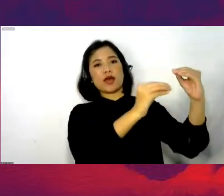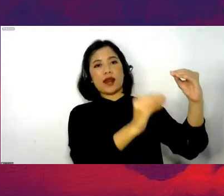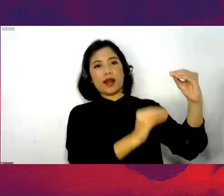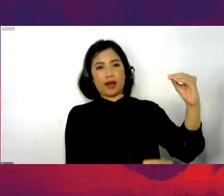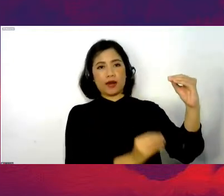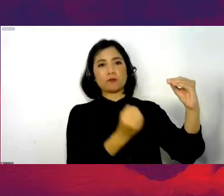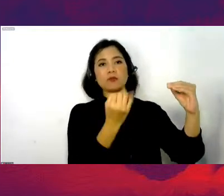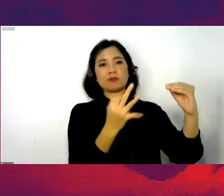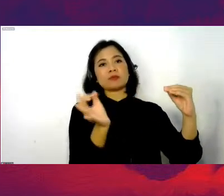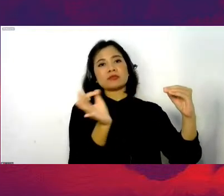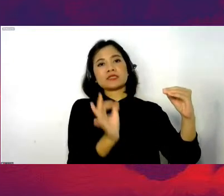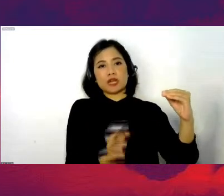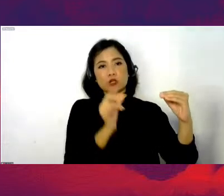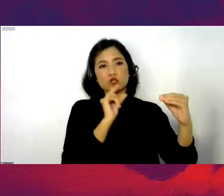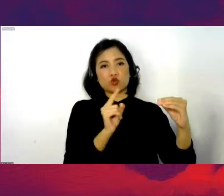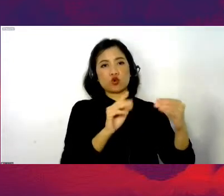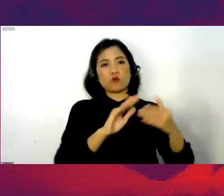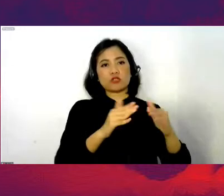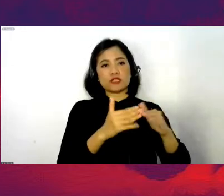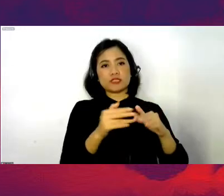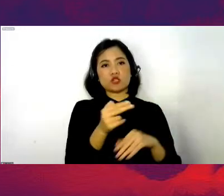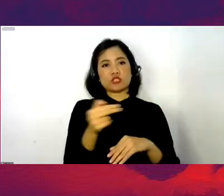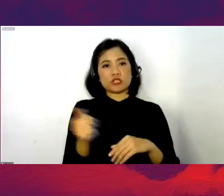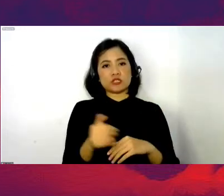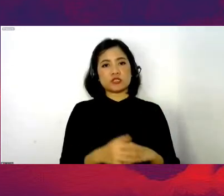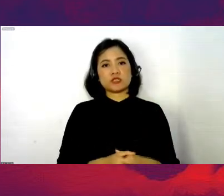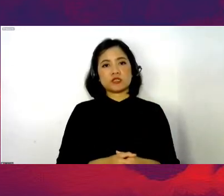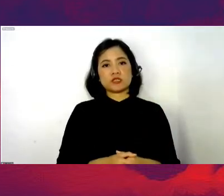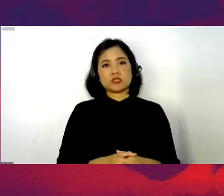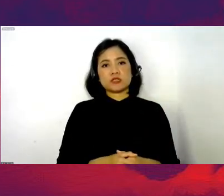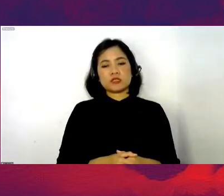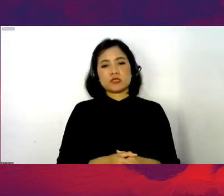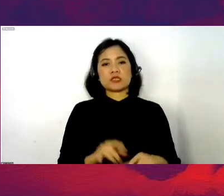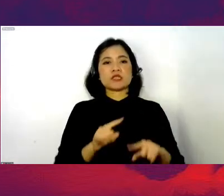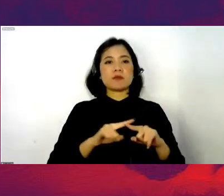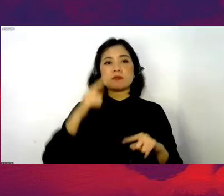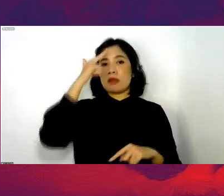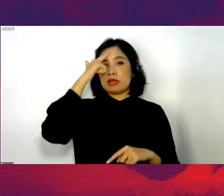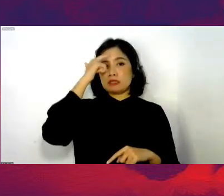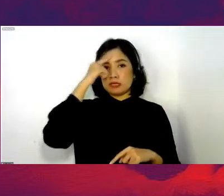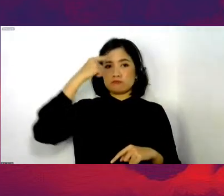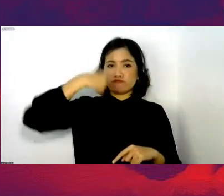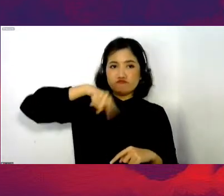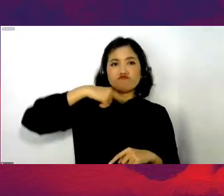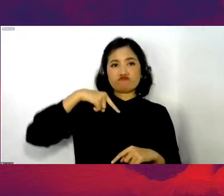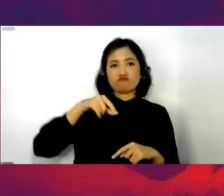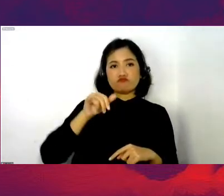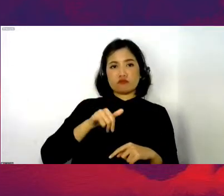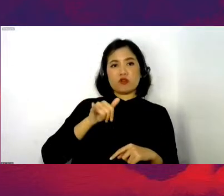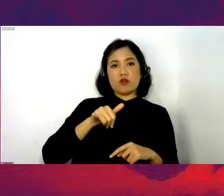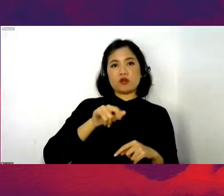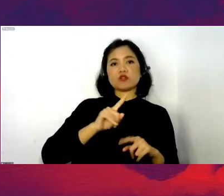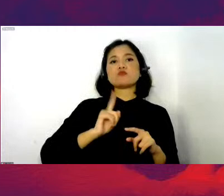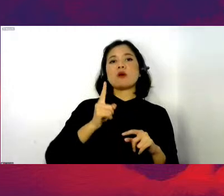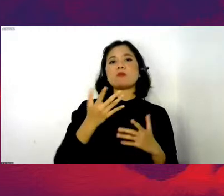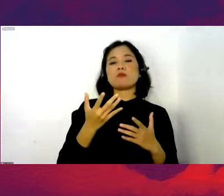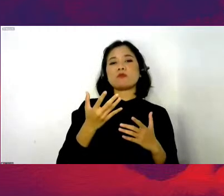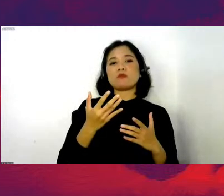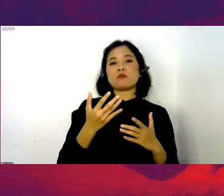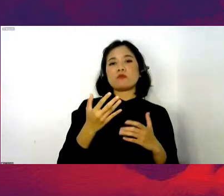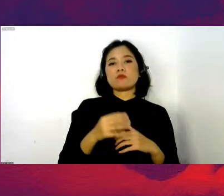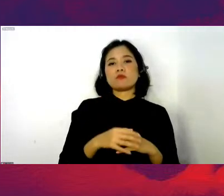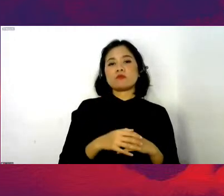on social protection or in social another Kartu Prakerja, for example. What is going to be the impact of that program over time?